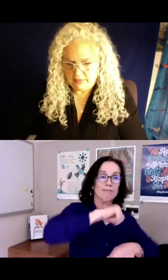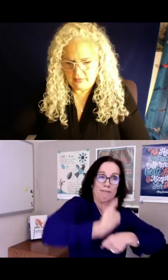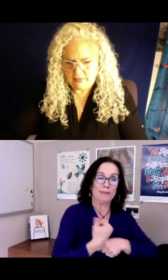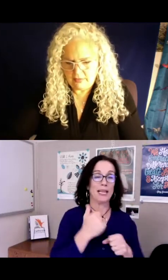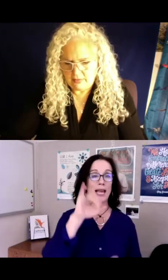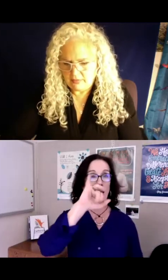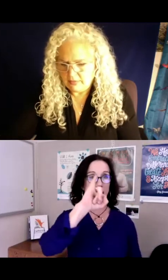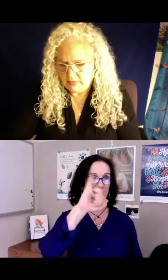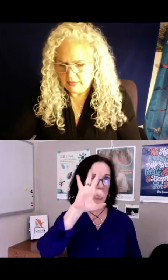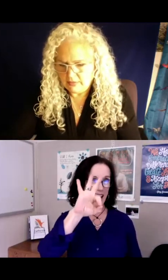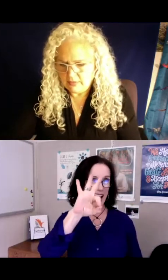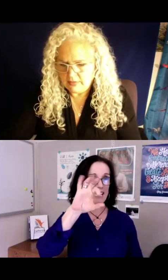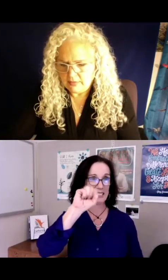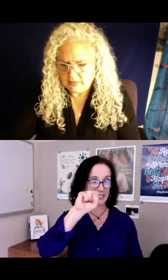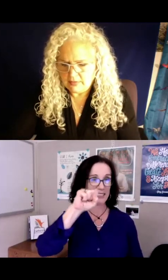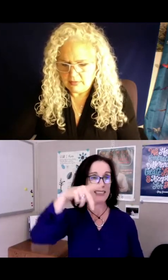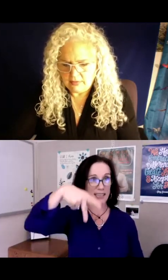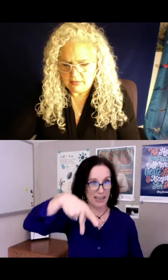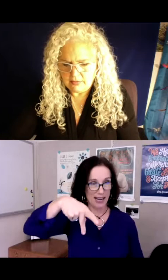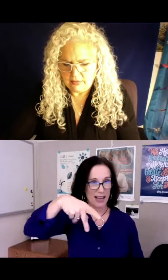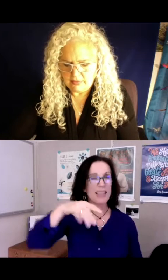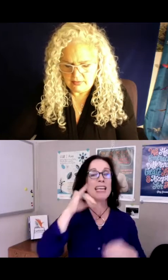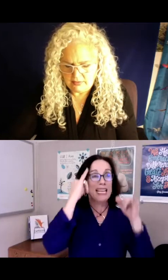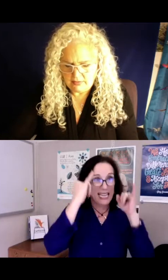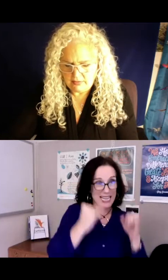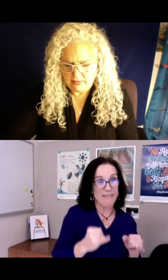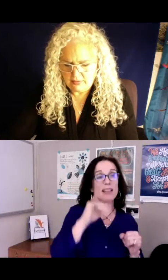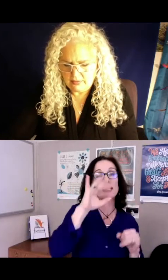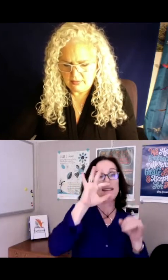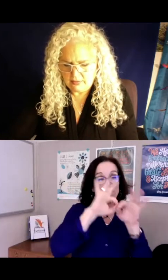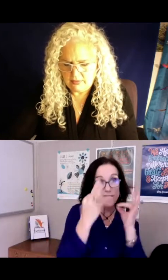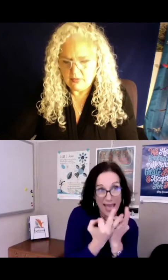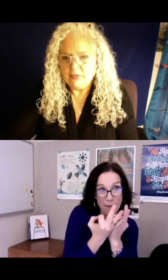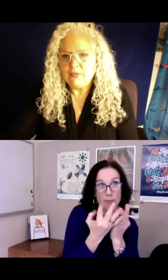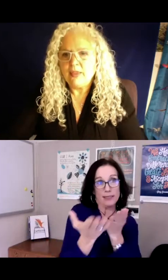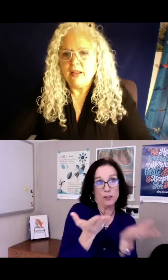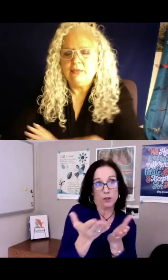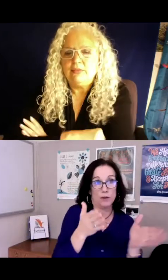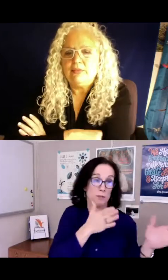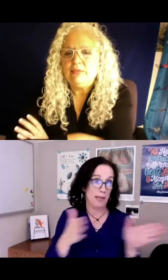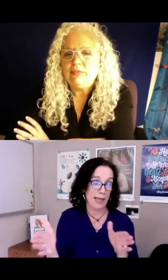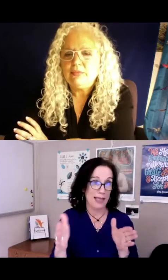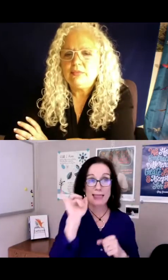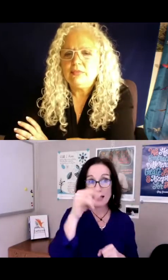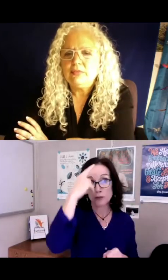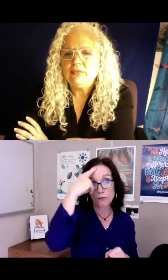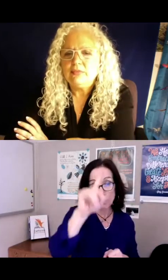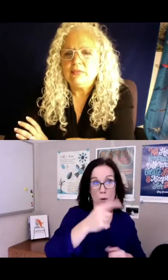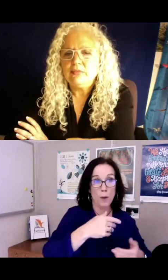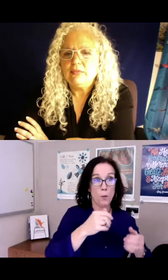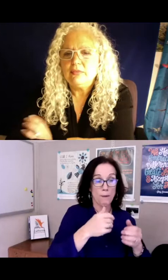they start with IFSPs, that's Individual Family Service